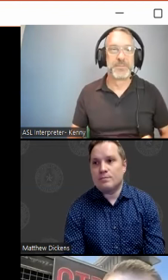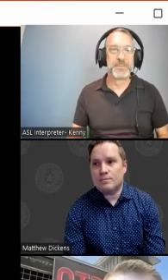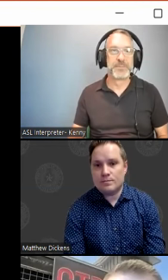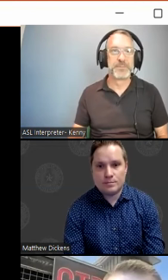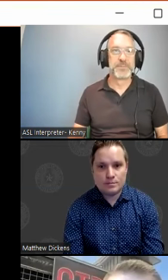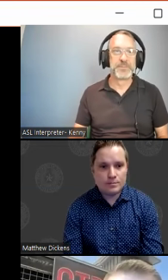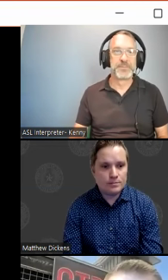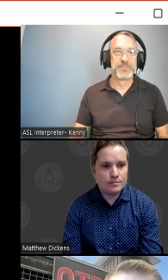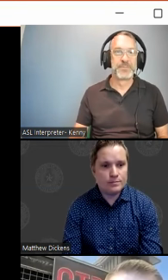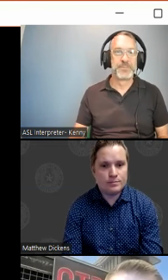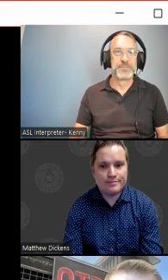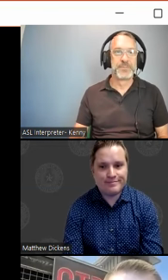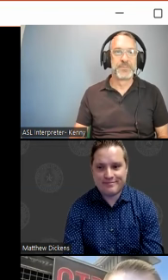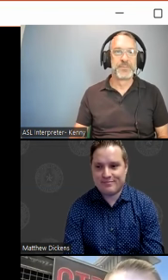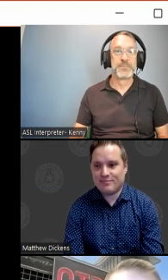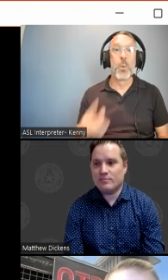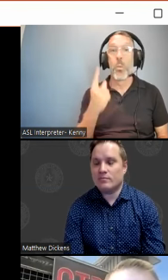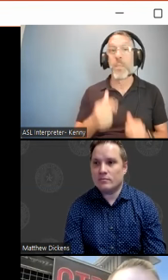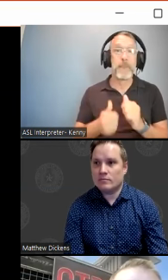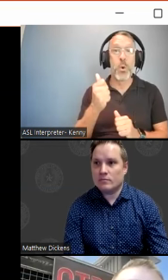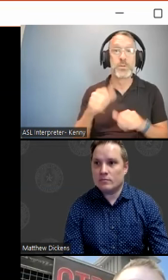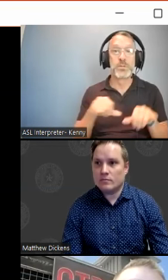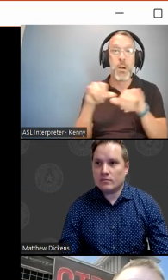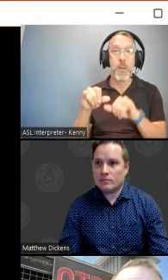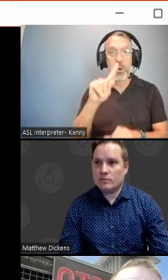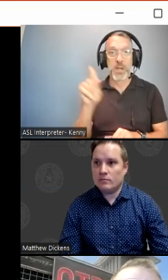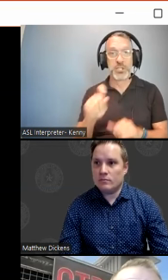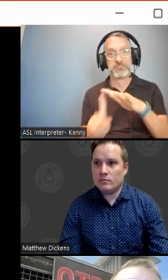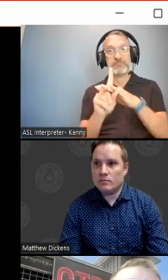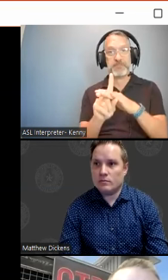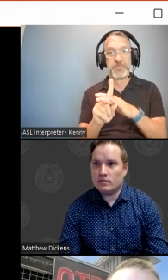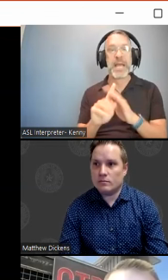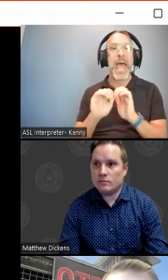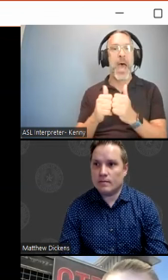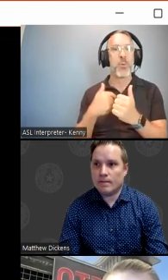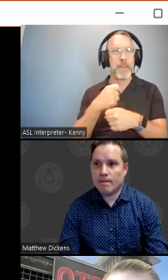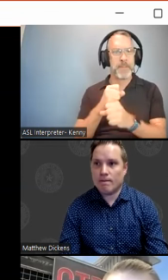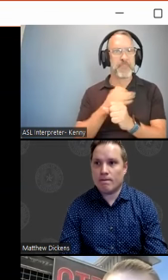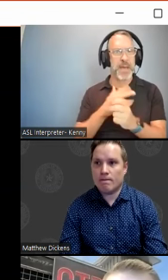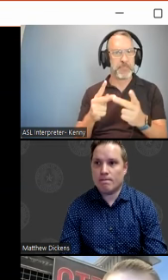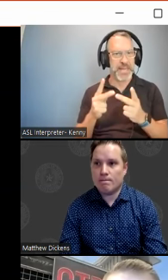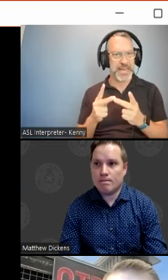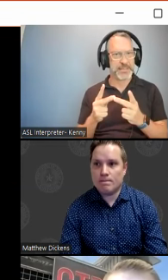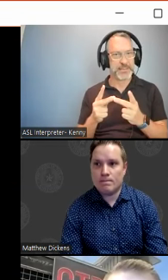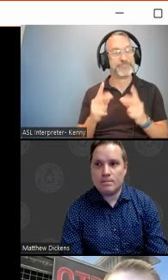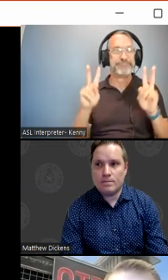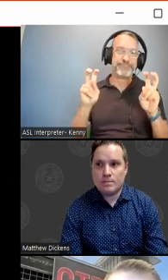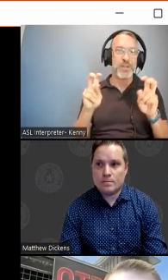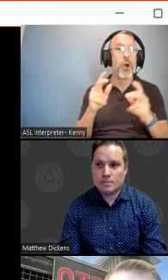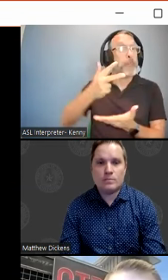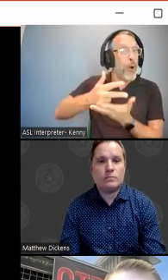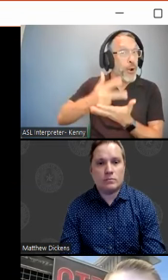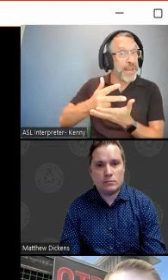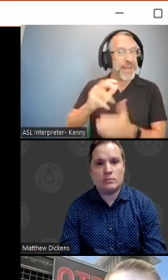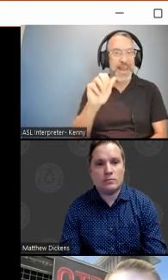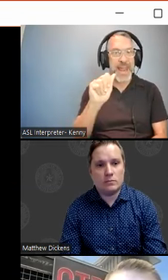Yeah, there it goes. One of the most common questions we get is, how do I make my place, or in this case, parking,